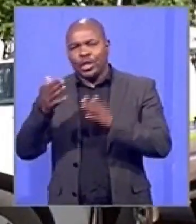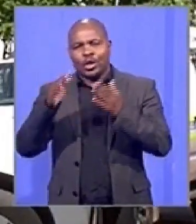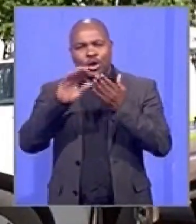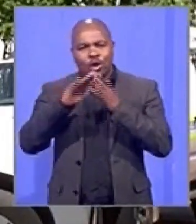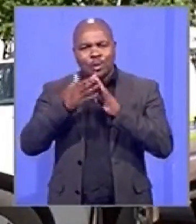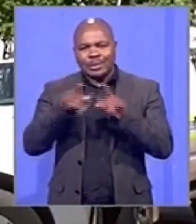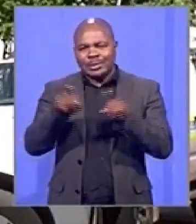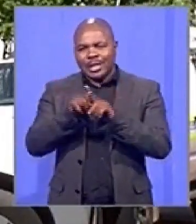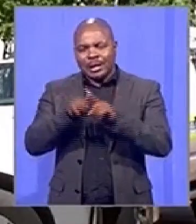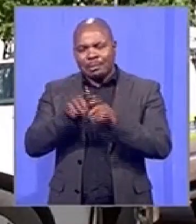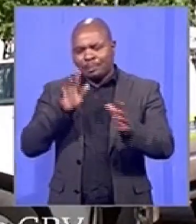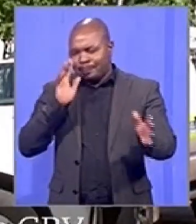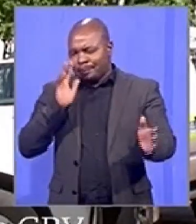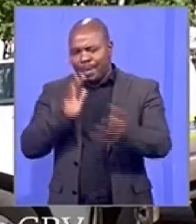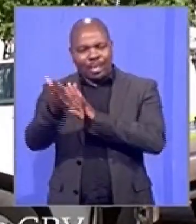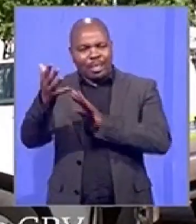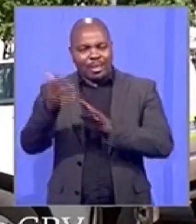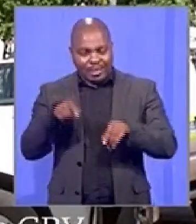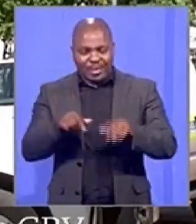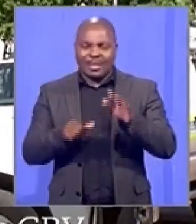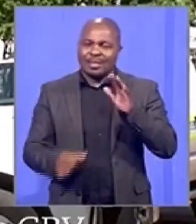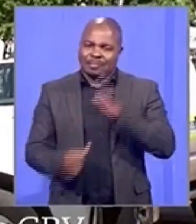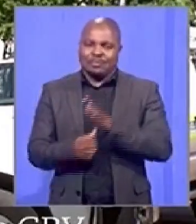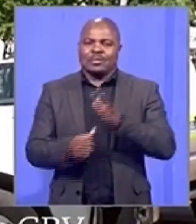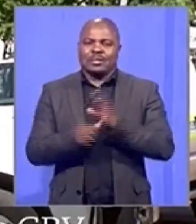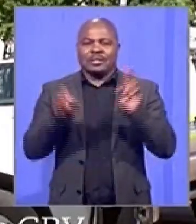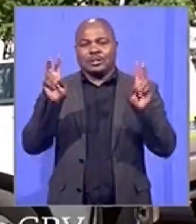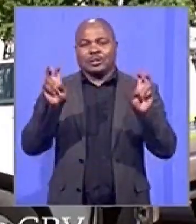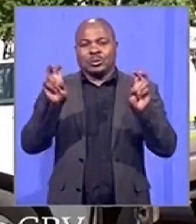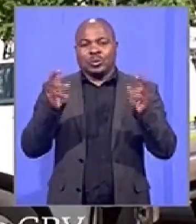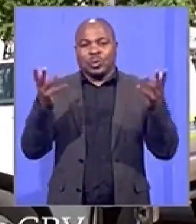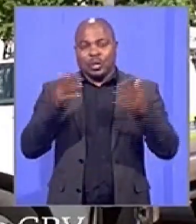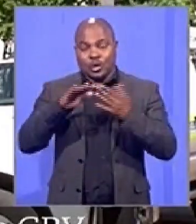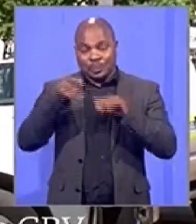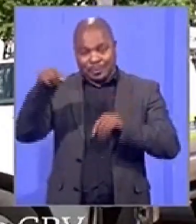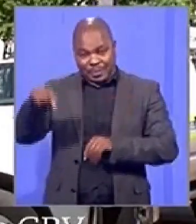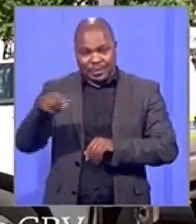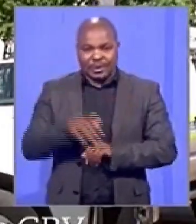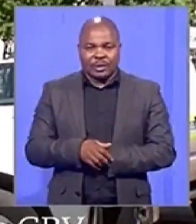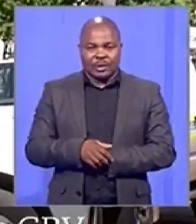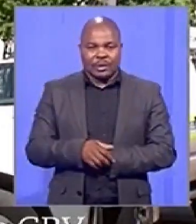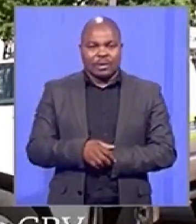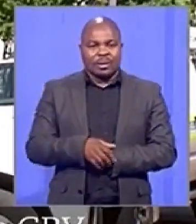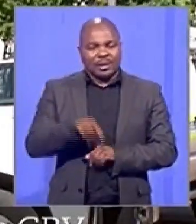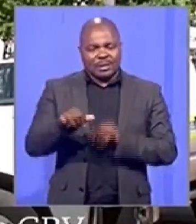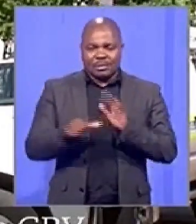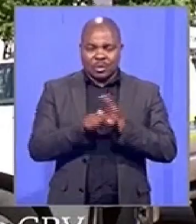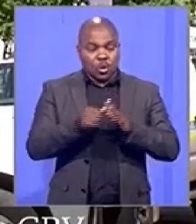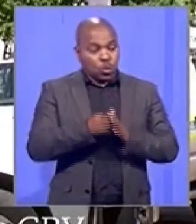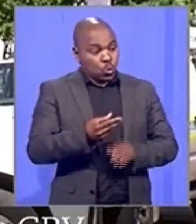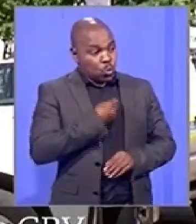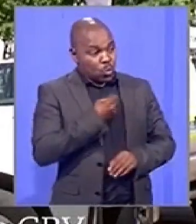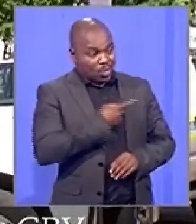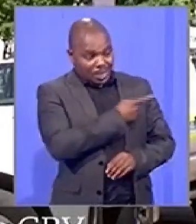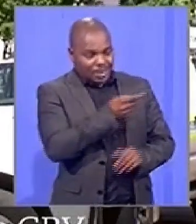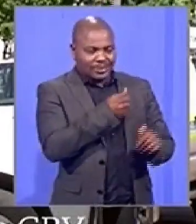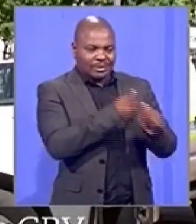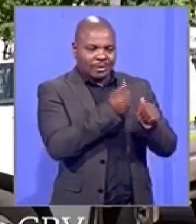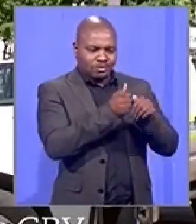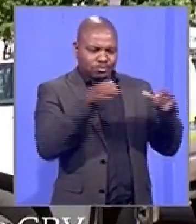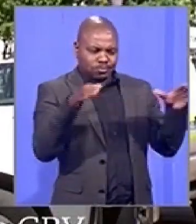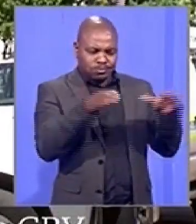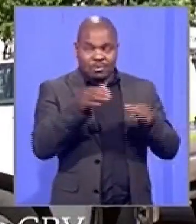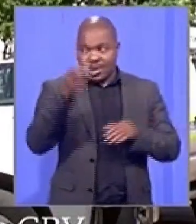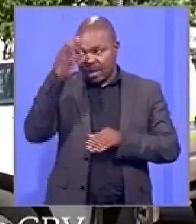teared apart. So it is a very important issue in the community, and it's very appalling that the youth are the ones telling